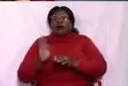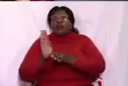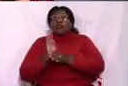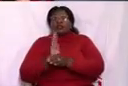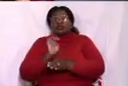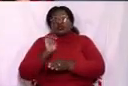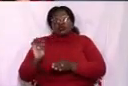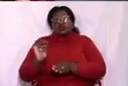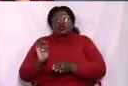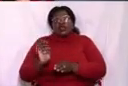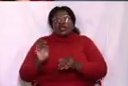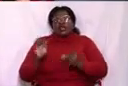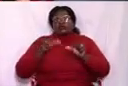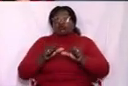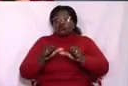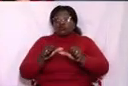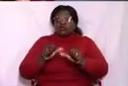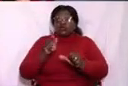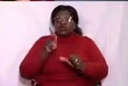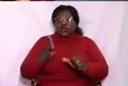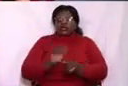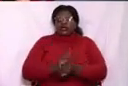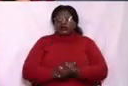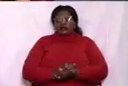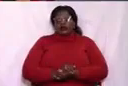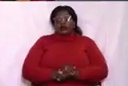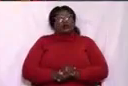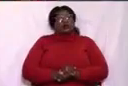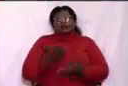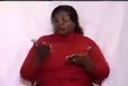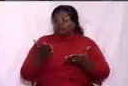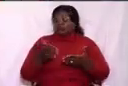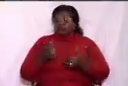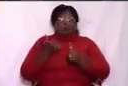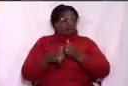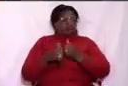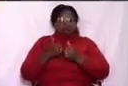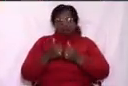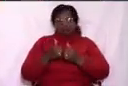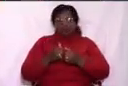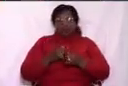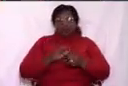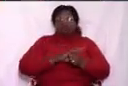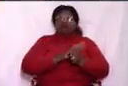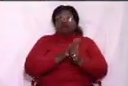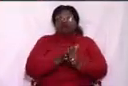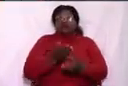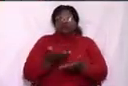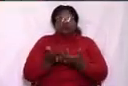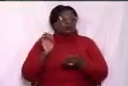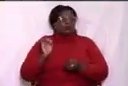business? Your COVID-19 did not help me.